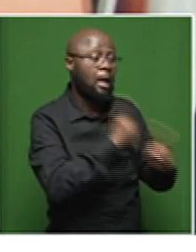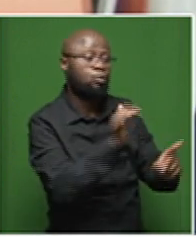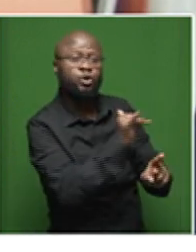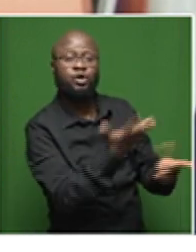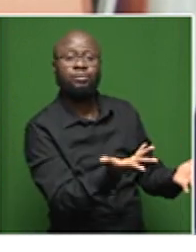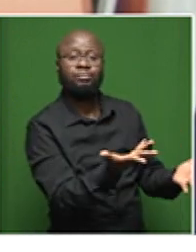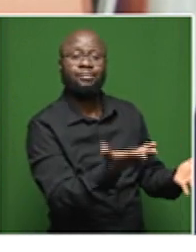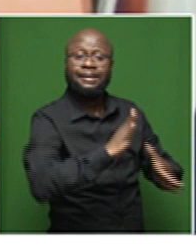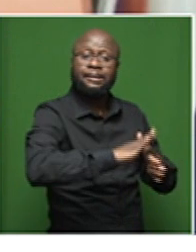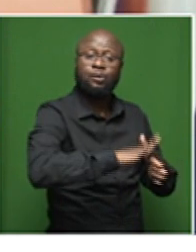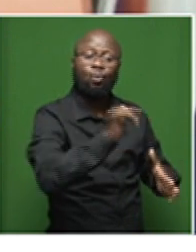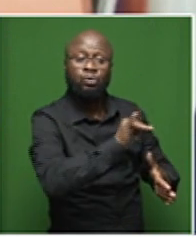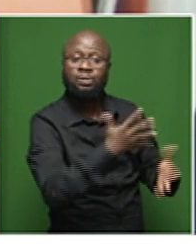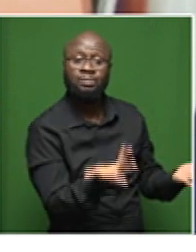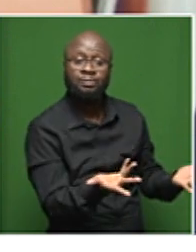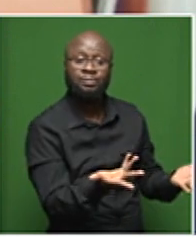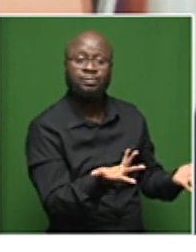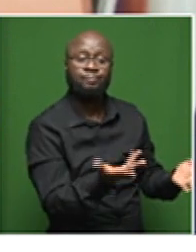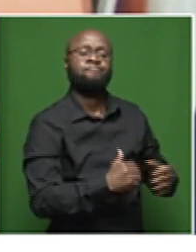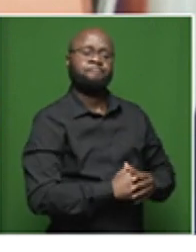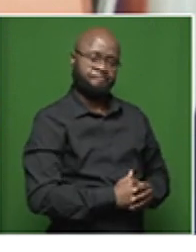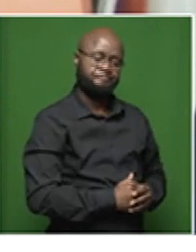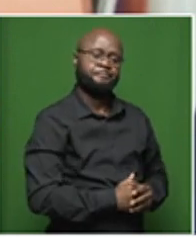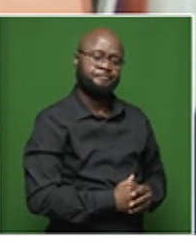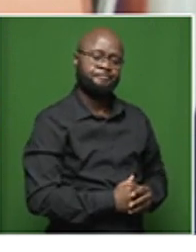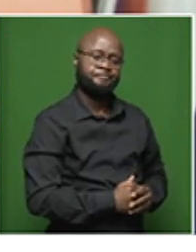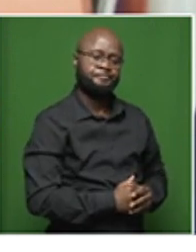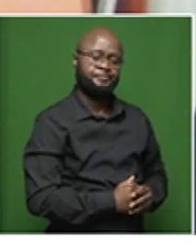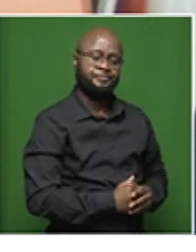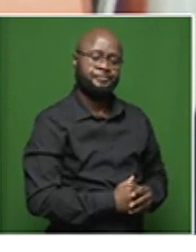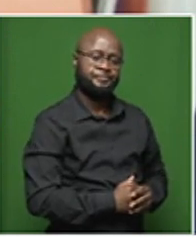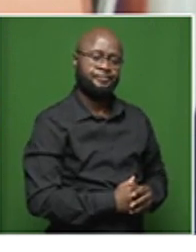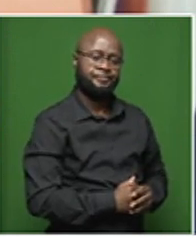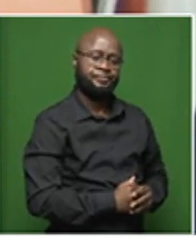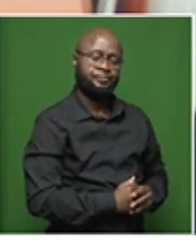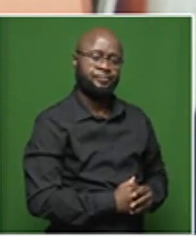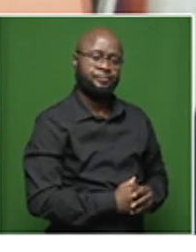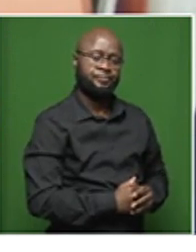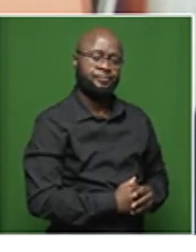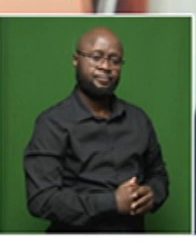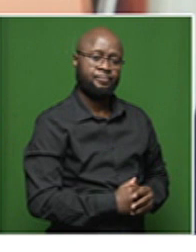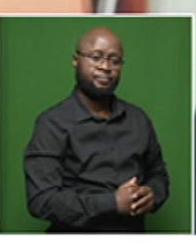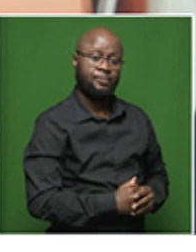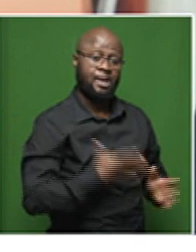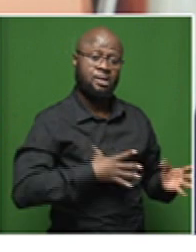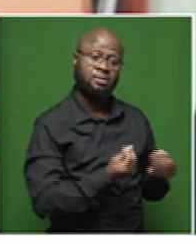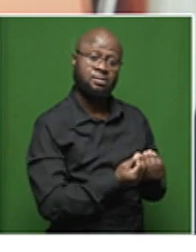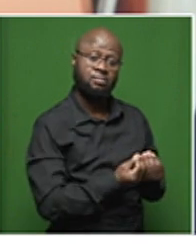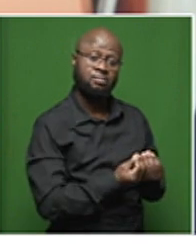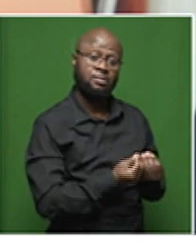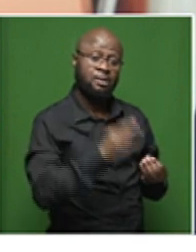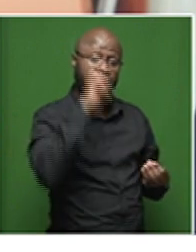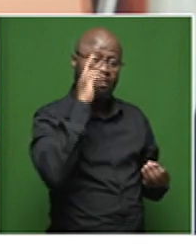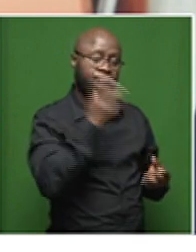is coming from there or not. And then the one good thing from her story is that she's measuring blood pressure. What